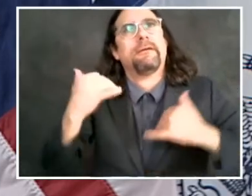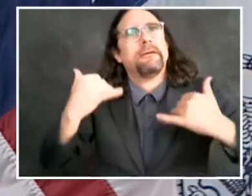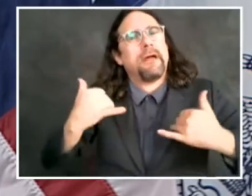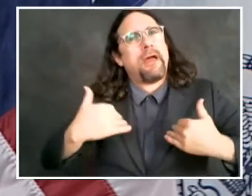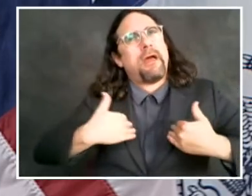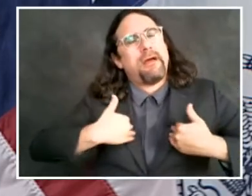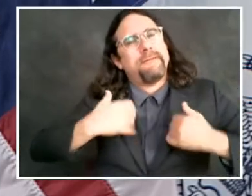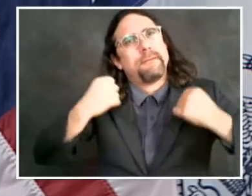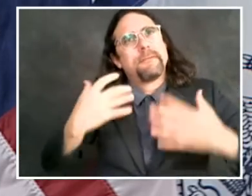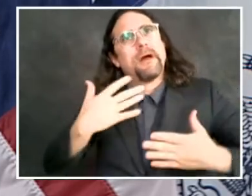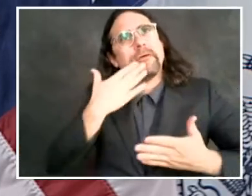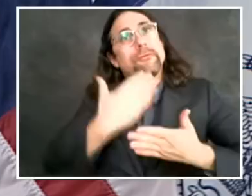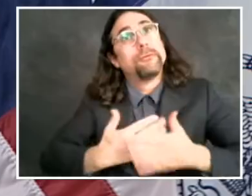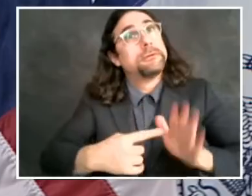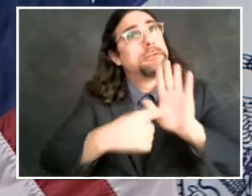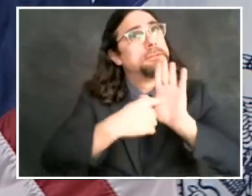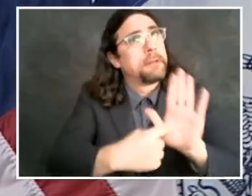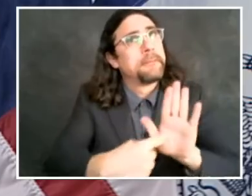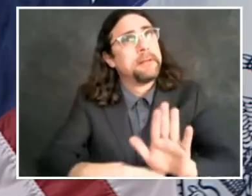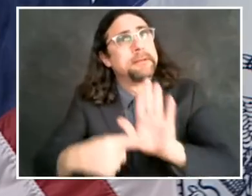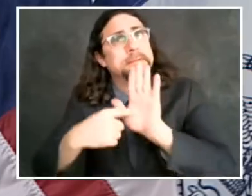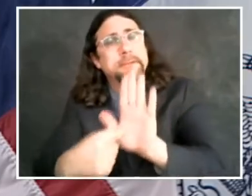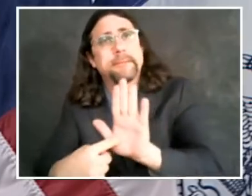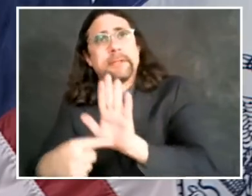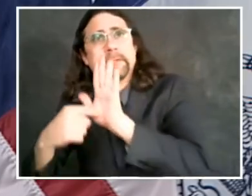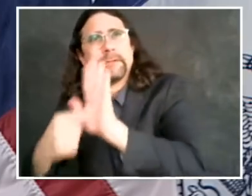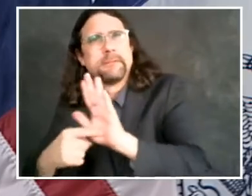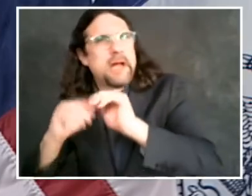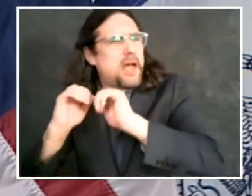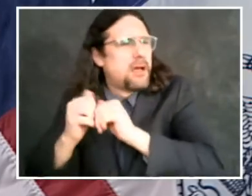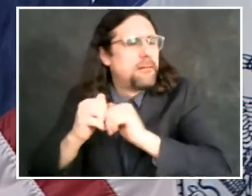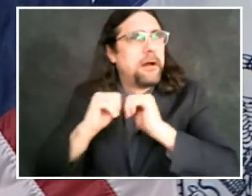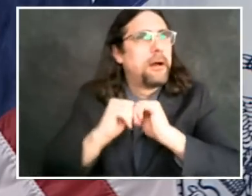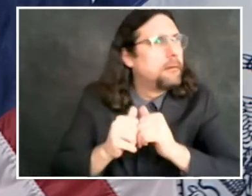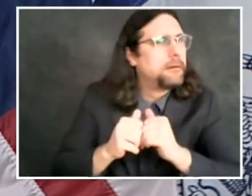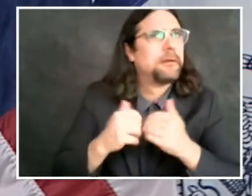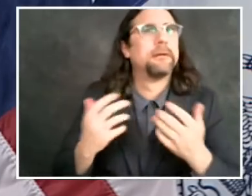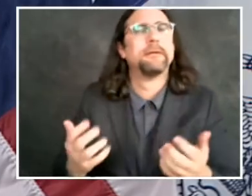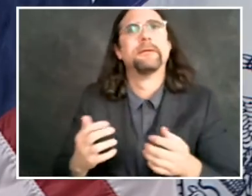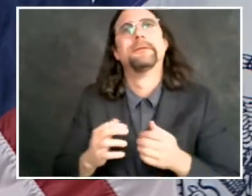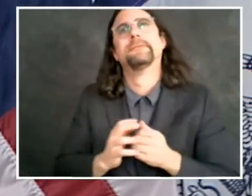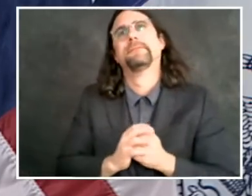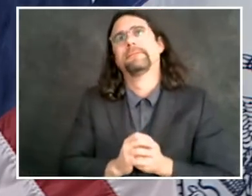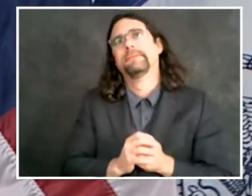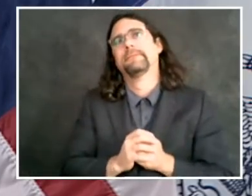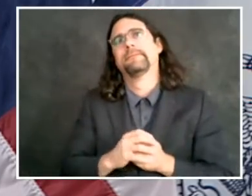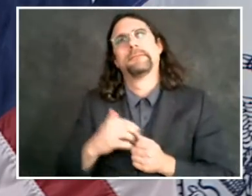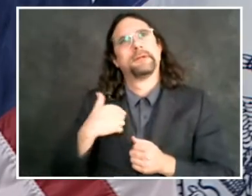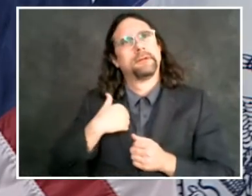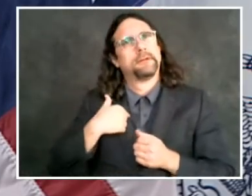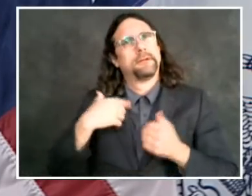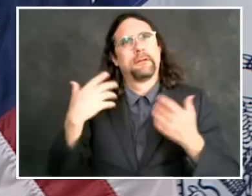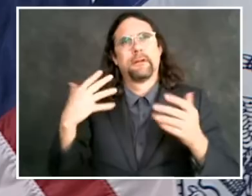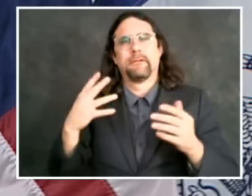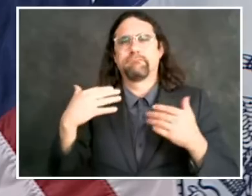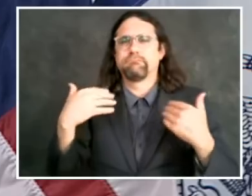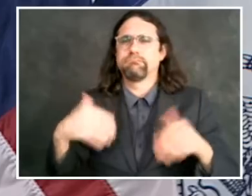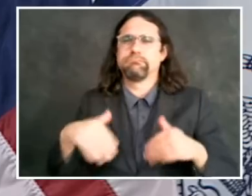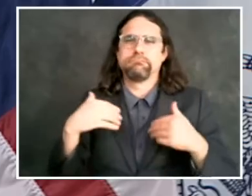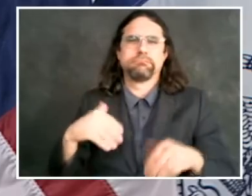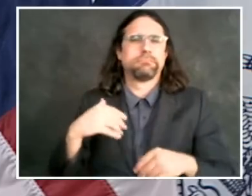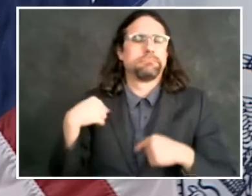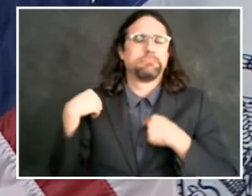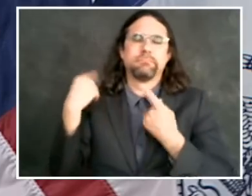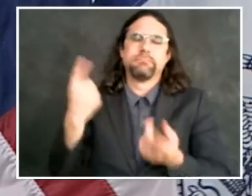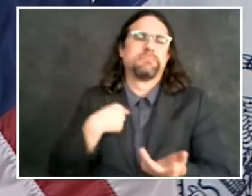respect for all you was intense before this crisis. It has grown even more because I've watched